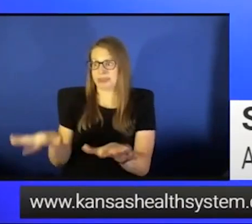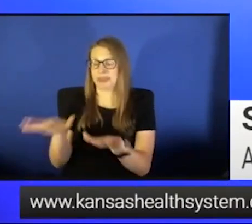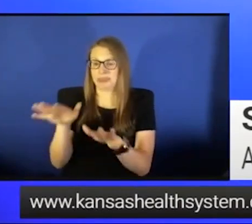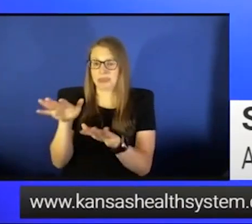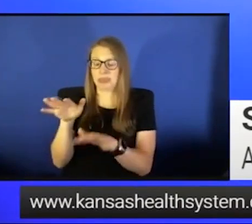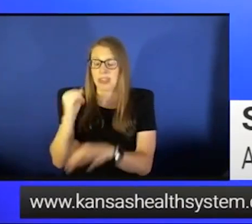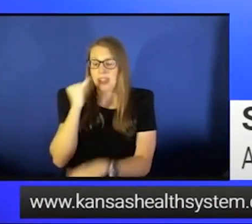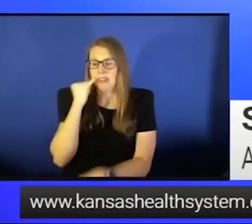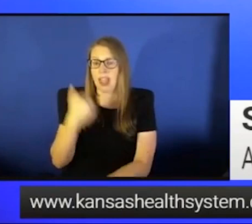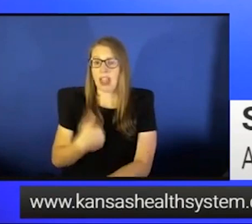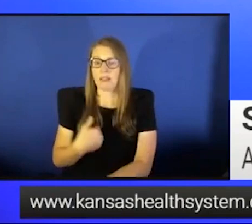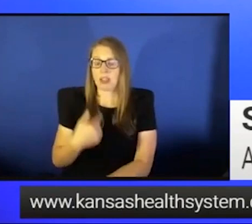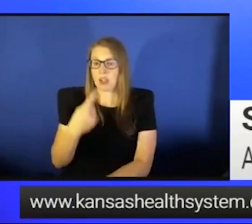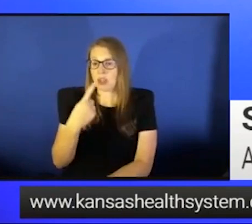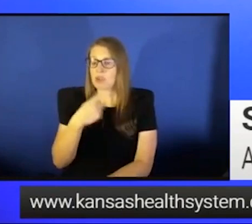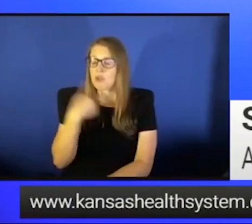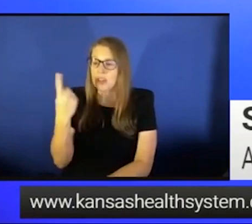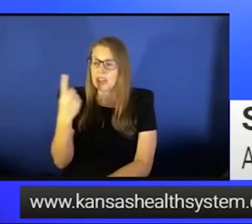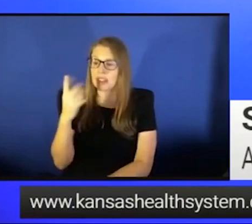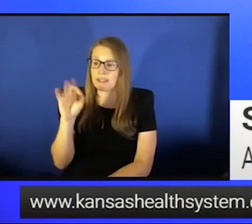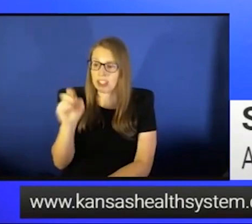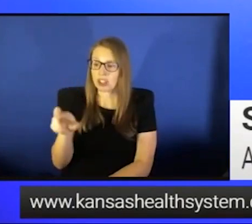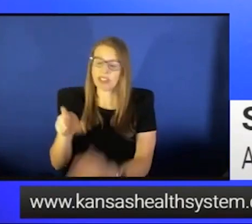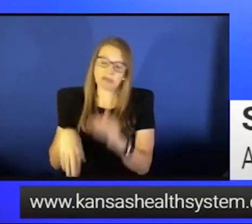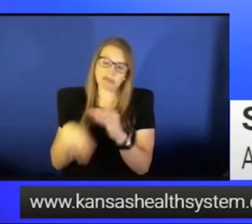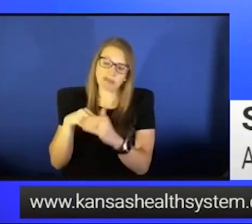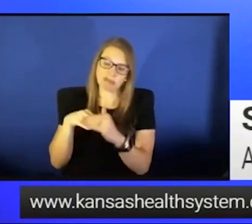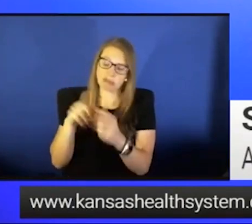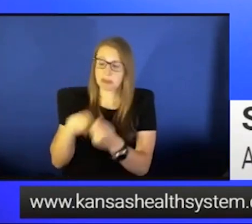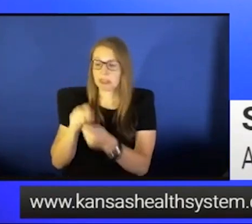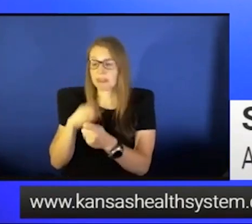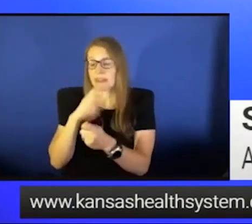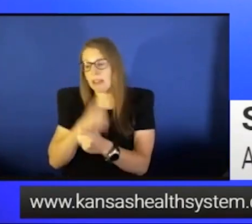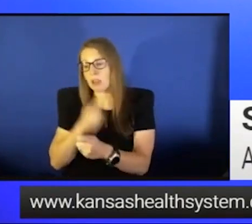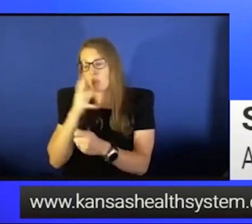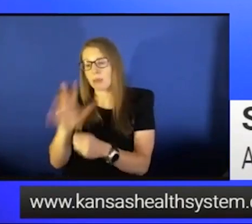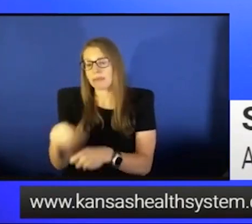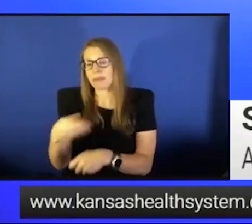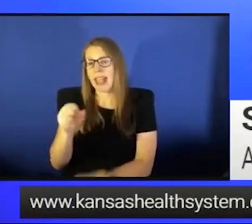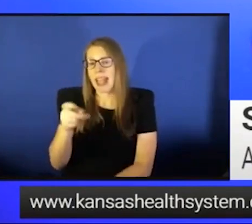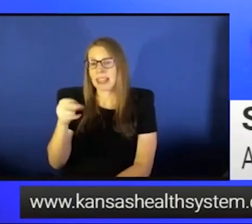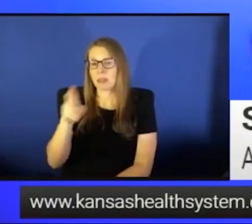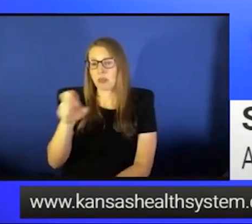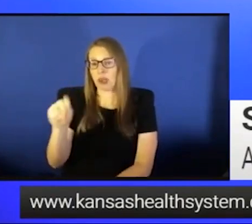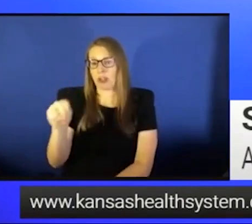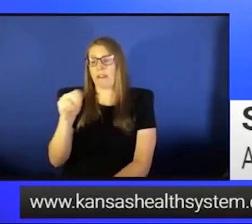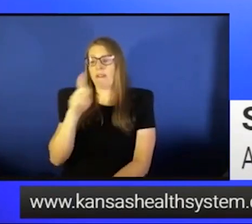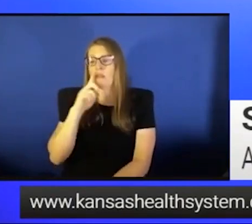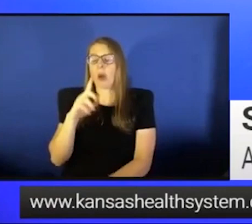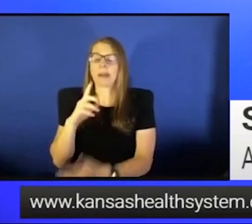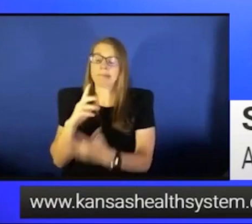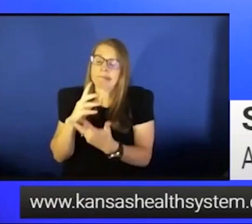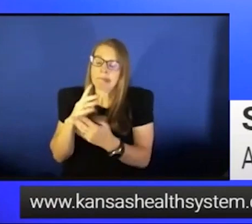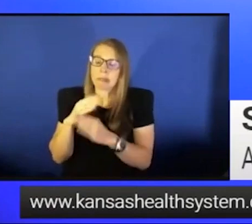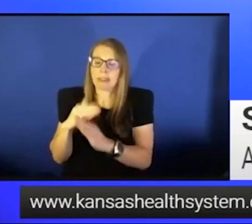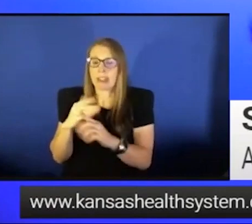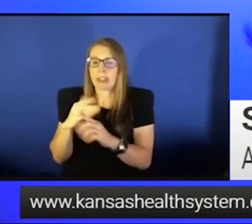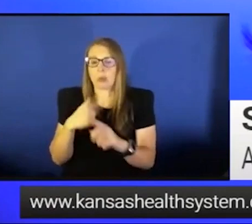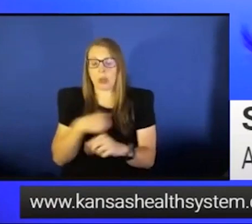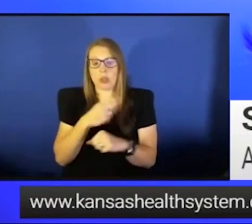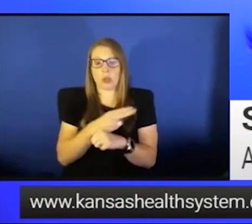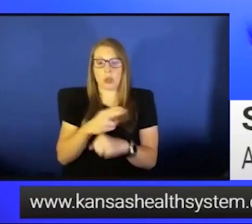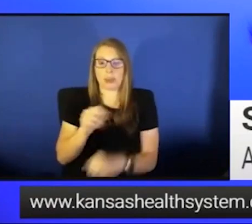factors and they reach a certain age, the physician will put them on aspirin for primary prevention. We use aspirin a lot for